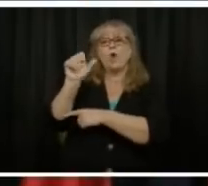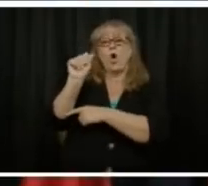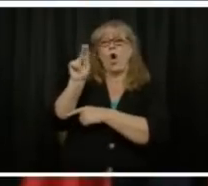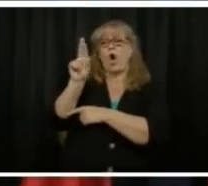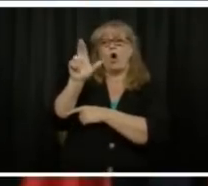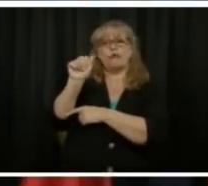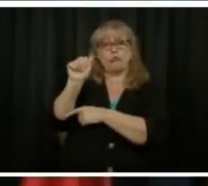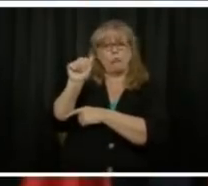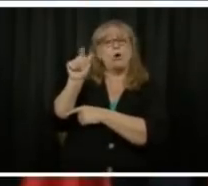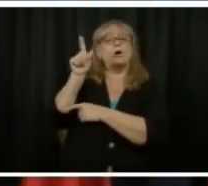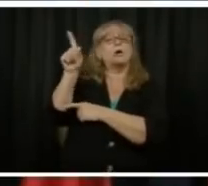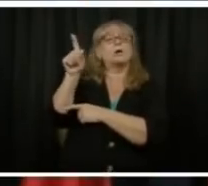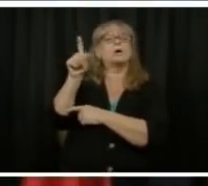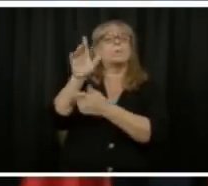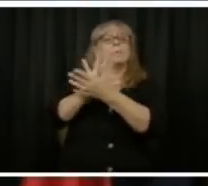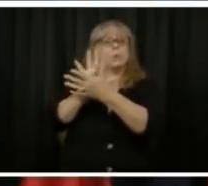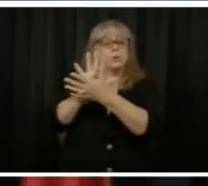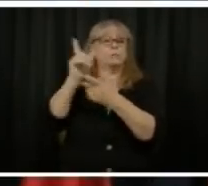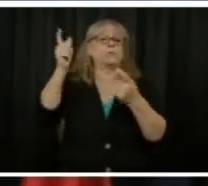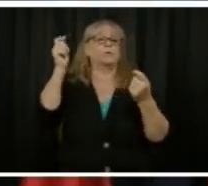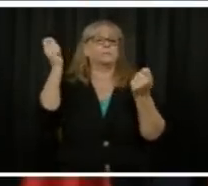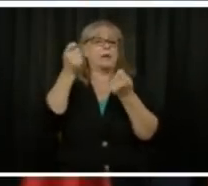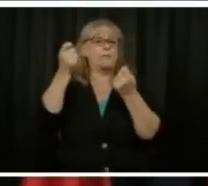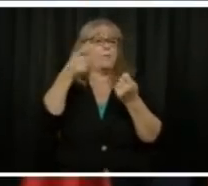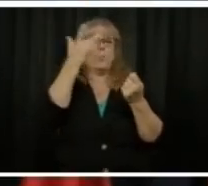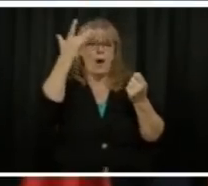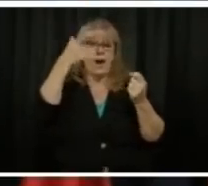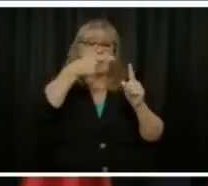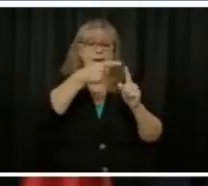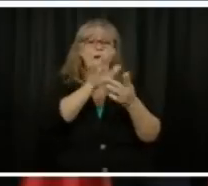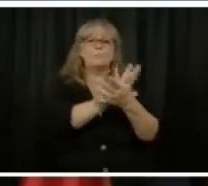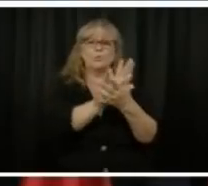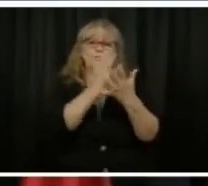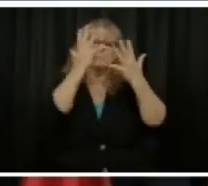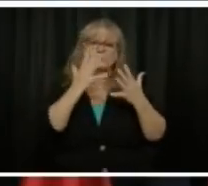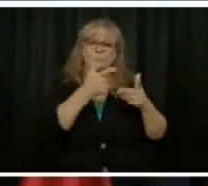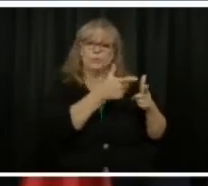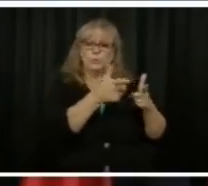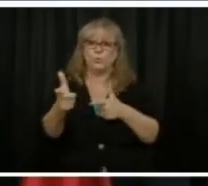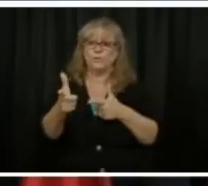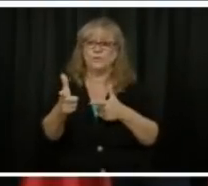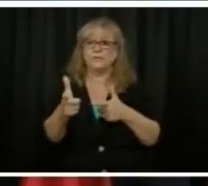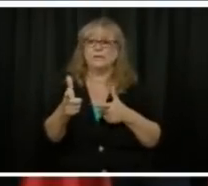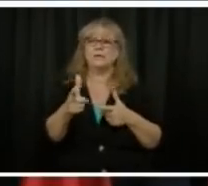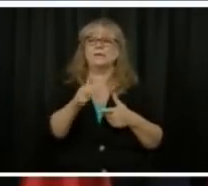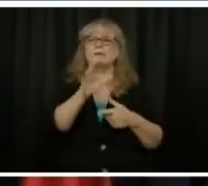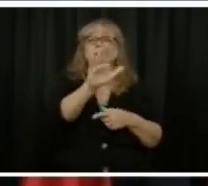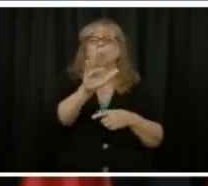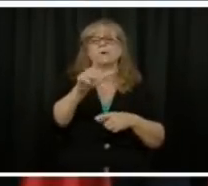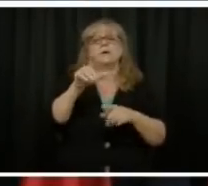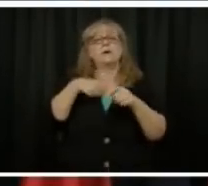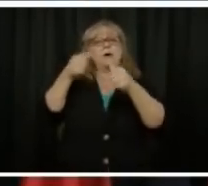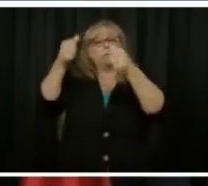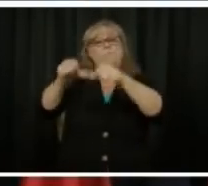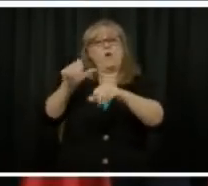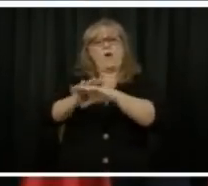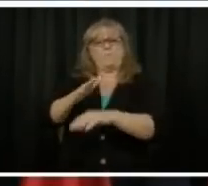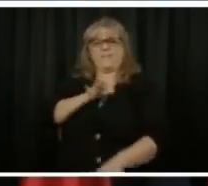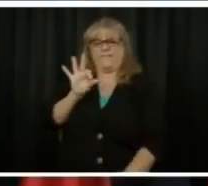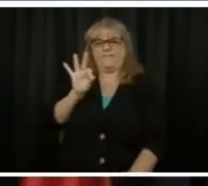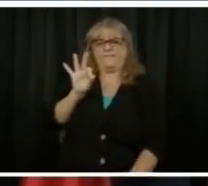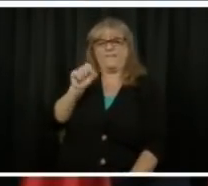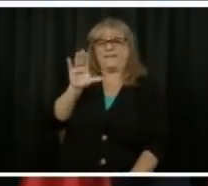the tragedy. On my Facebook page, Ralph Nadal posted, "One of their hearts is still in a man